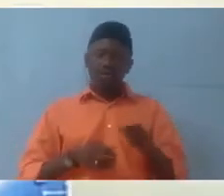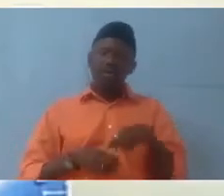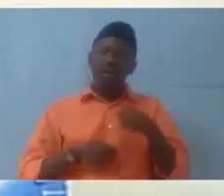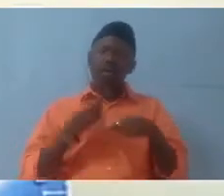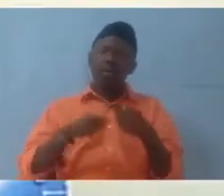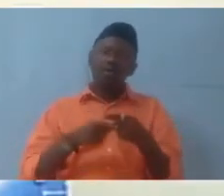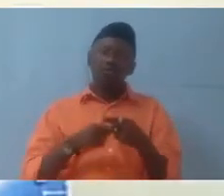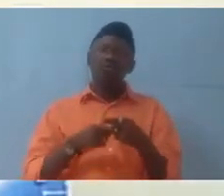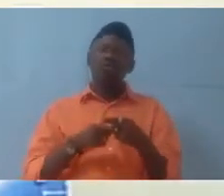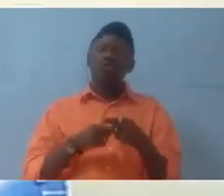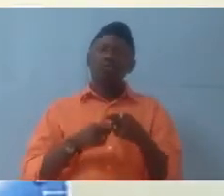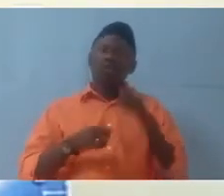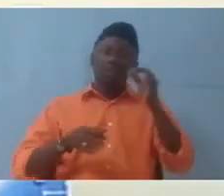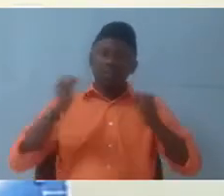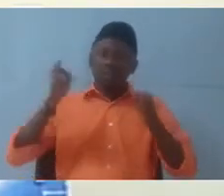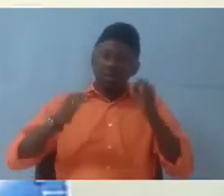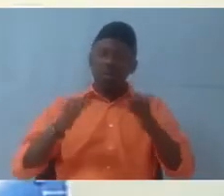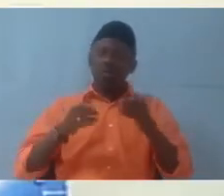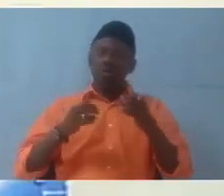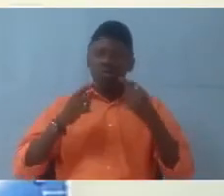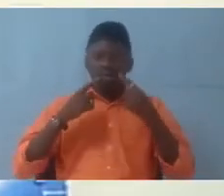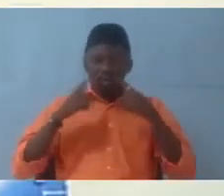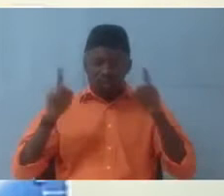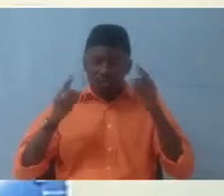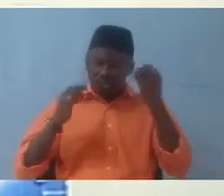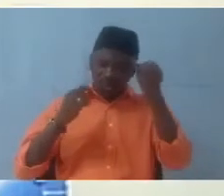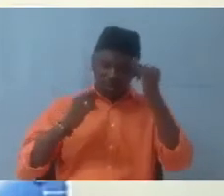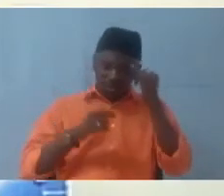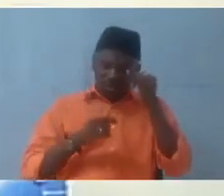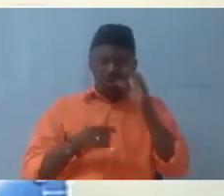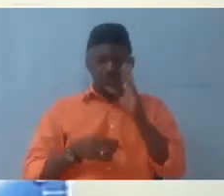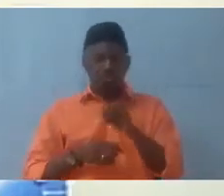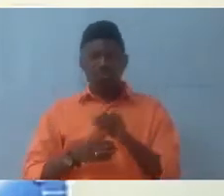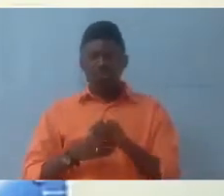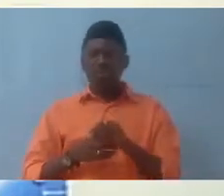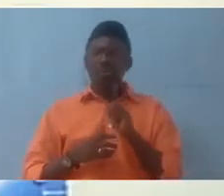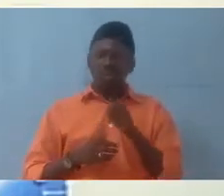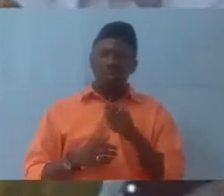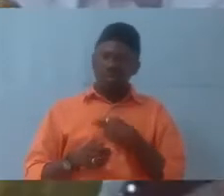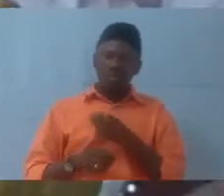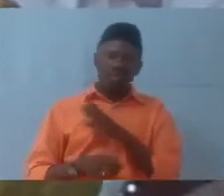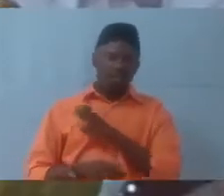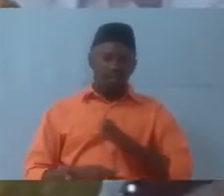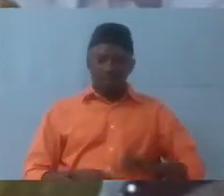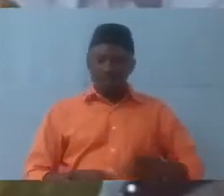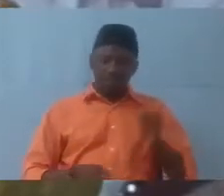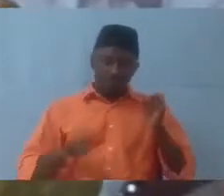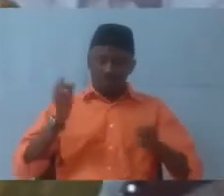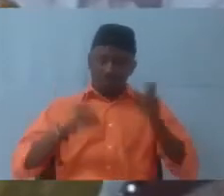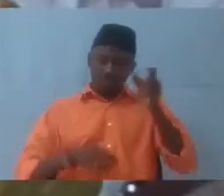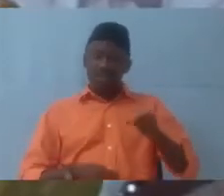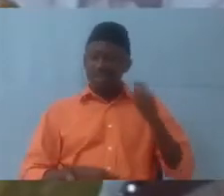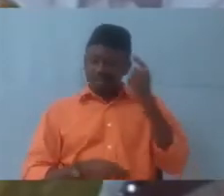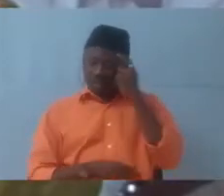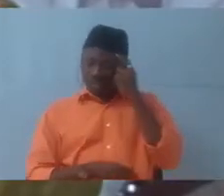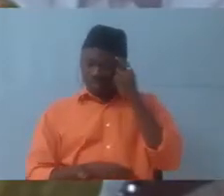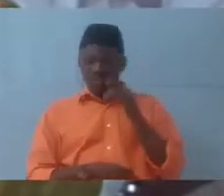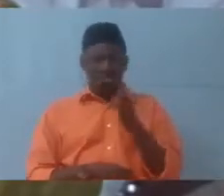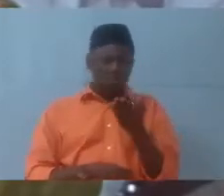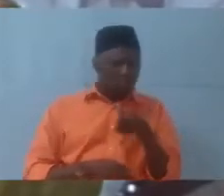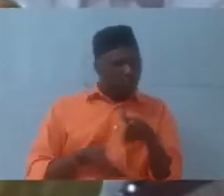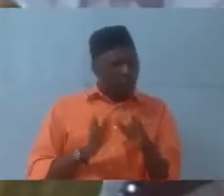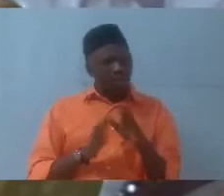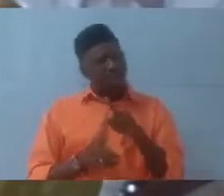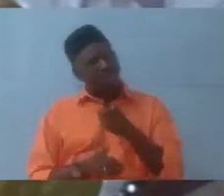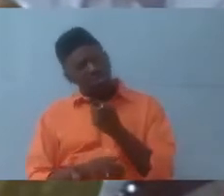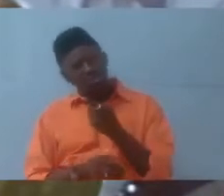dogal yi nga xamné jël nañ leen ci court bi, that the Chief Justice thinks in one way or the other is erroneous. Fo xamné ni Chief Justice bi gis na